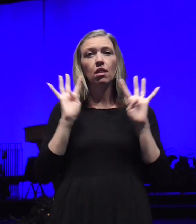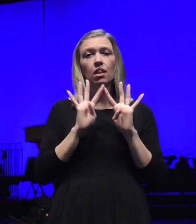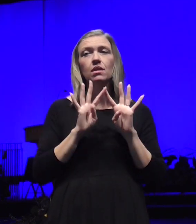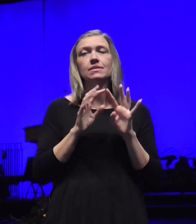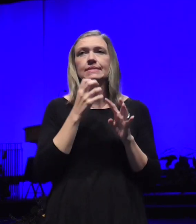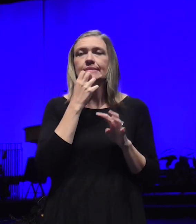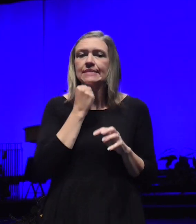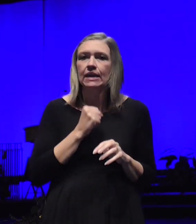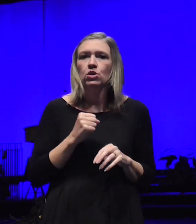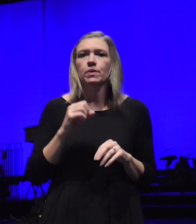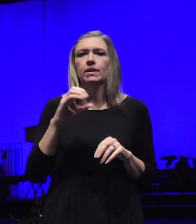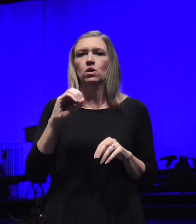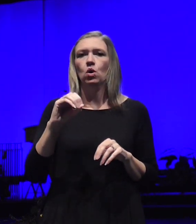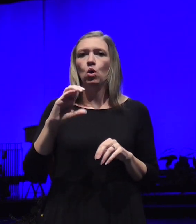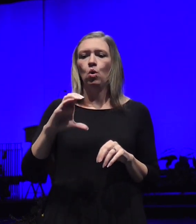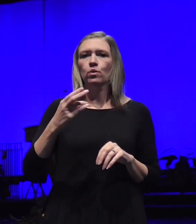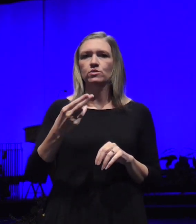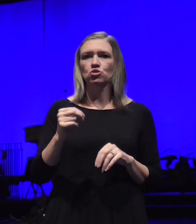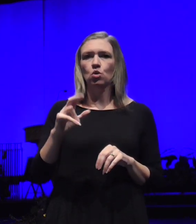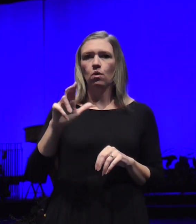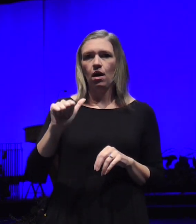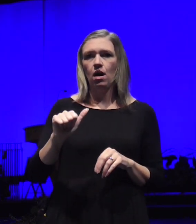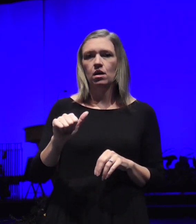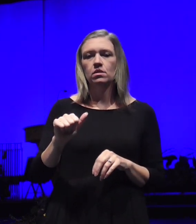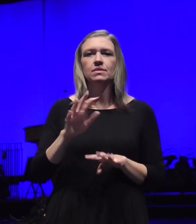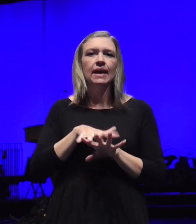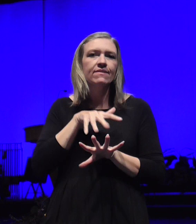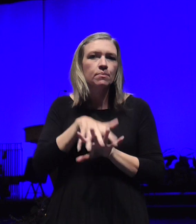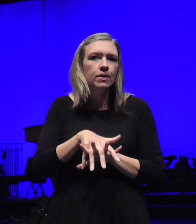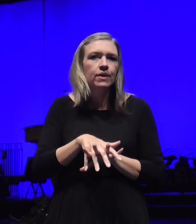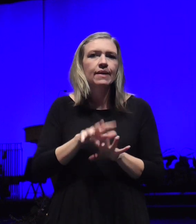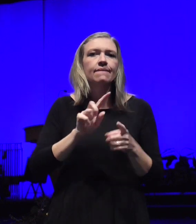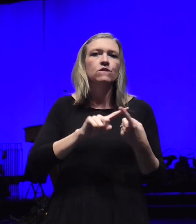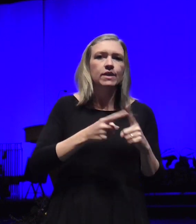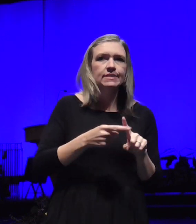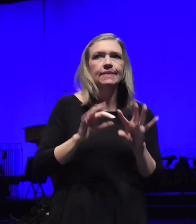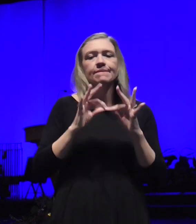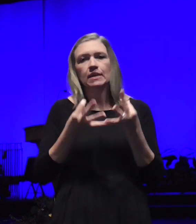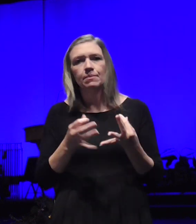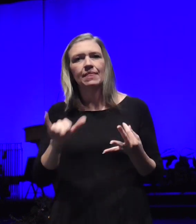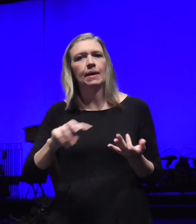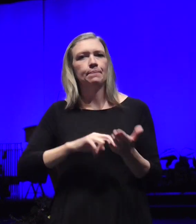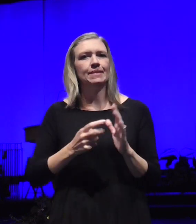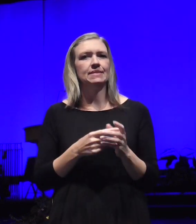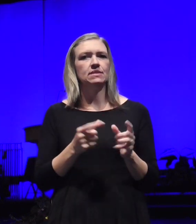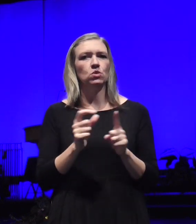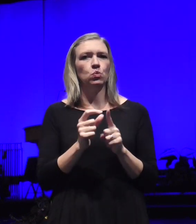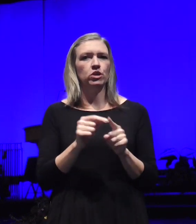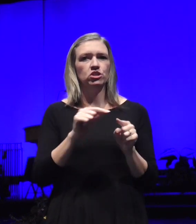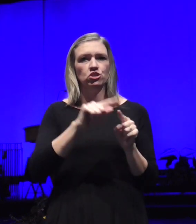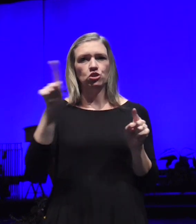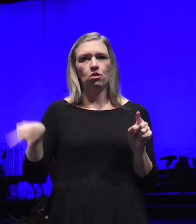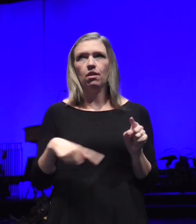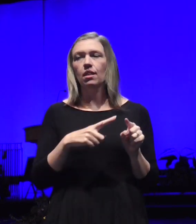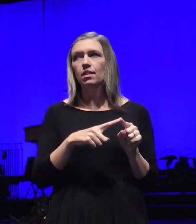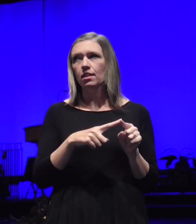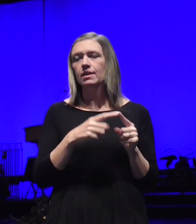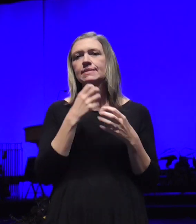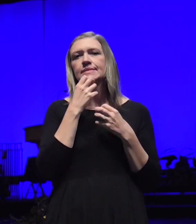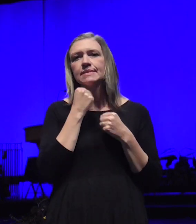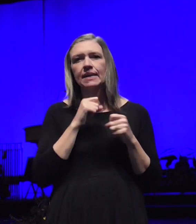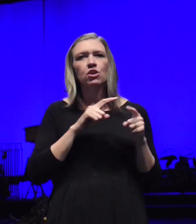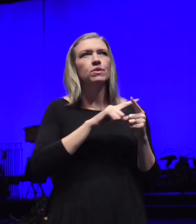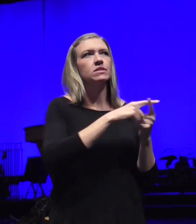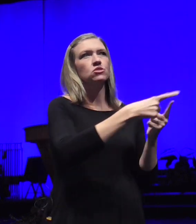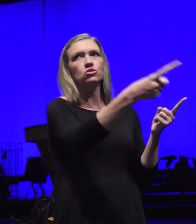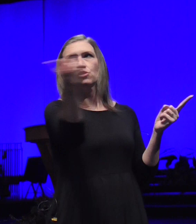sacred Ochoka. Our Native American friends and family, Ochoka means circle, sacred circle